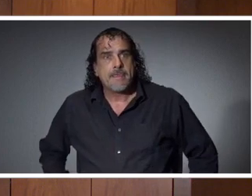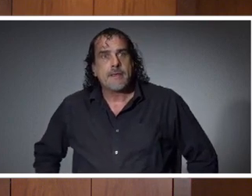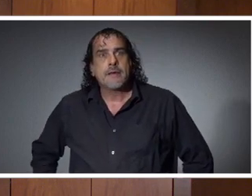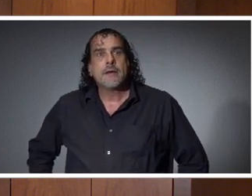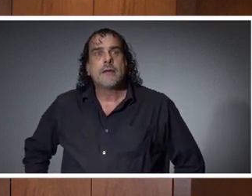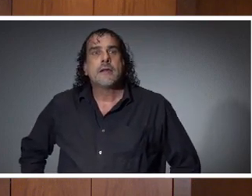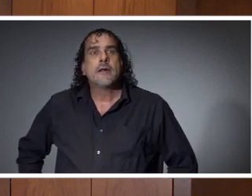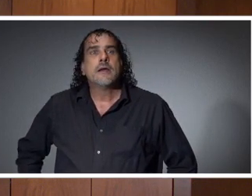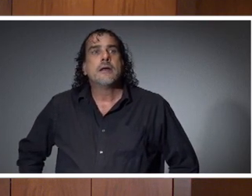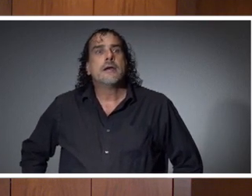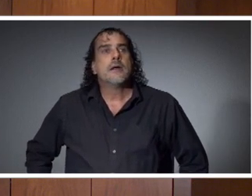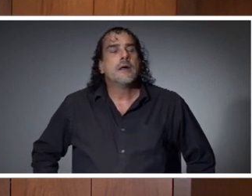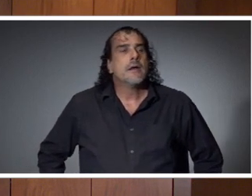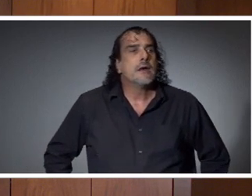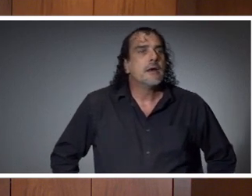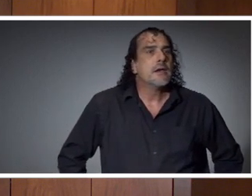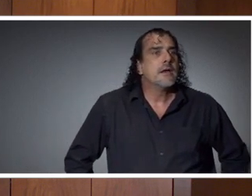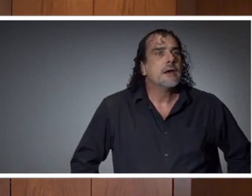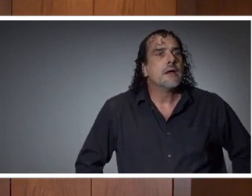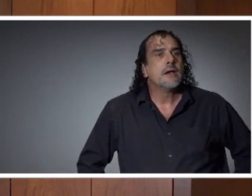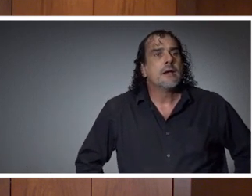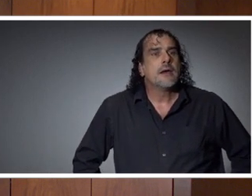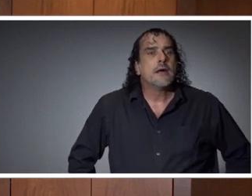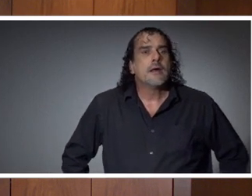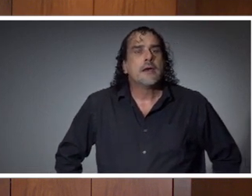Isabel Taft with the Sun Herald has a question.